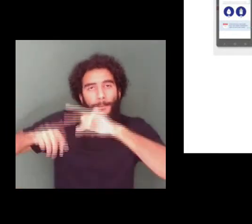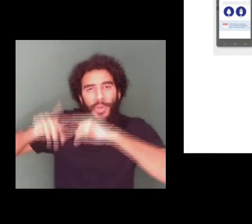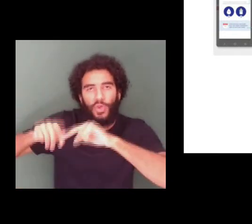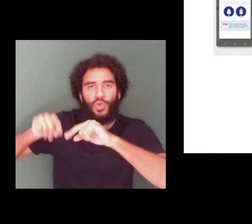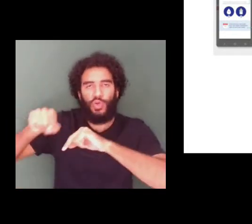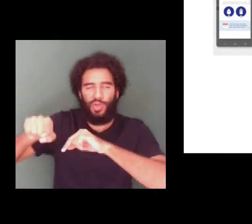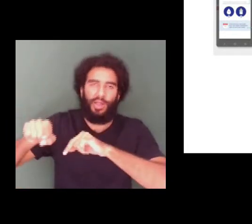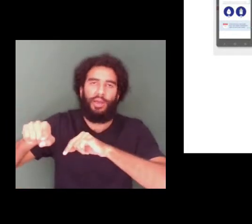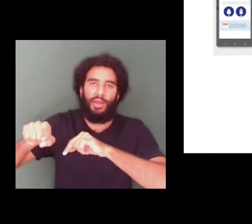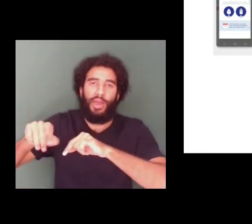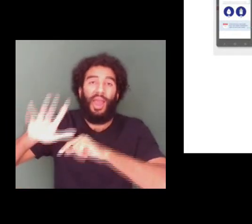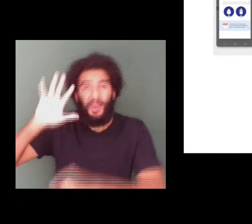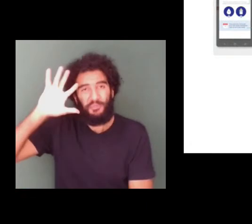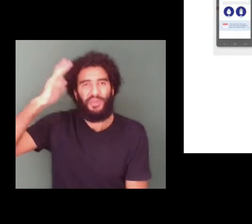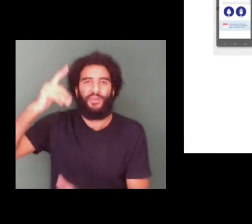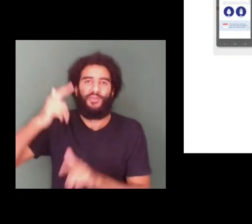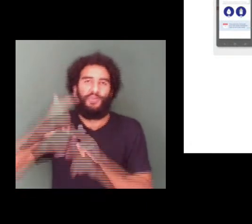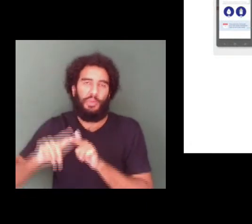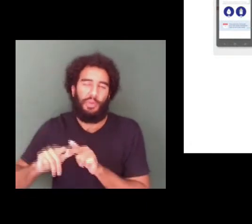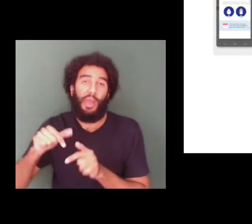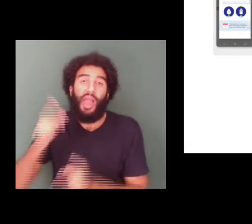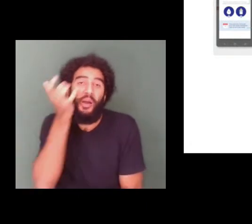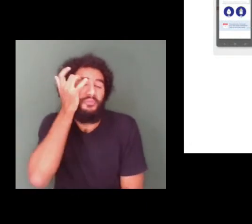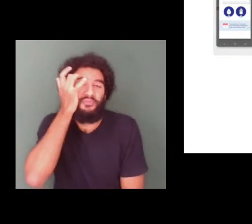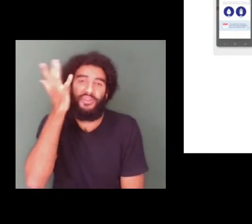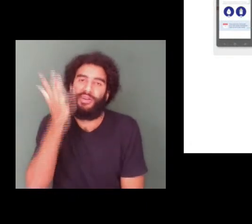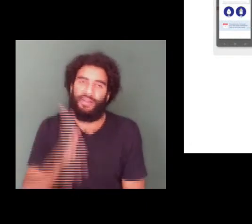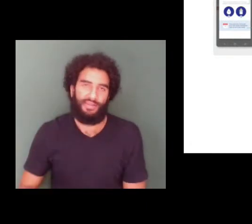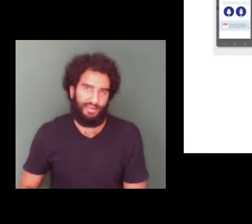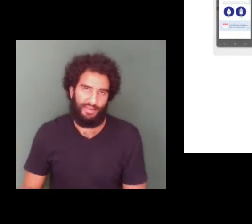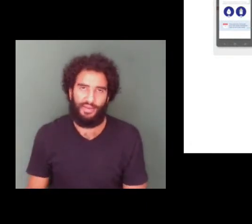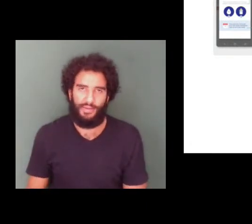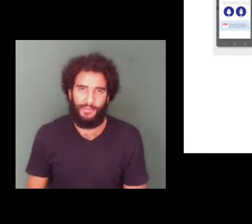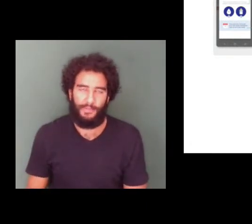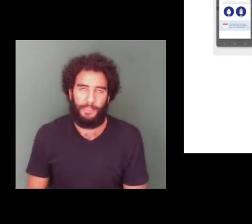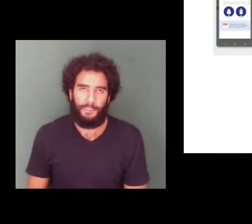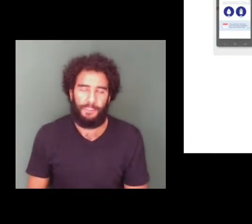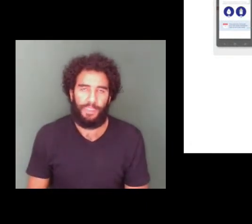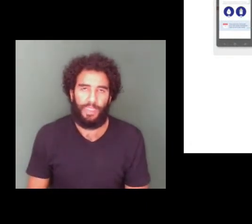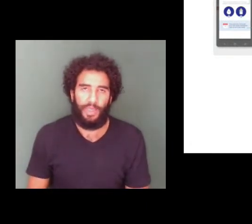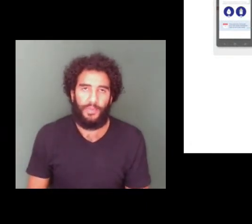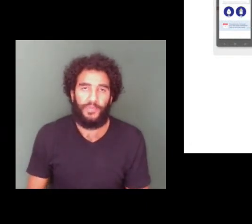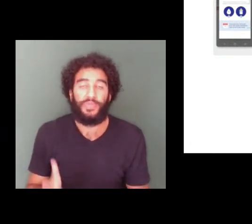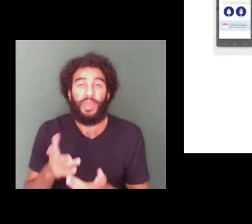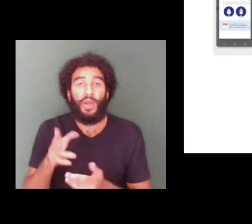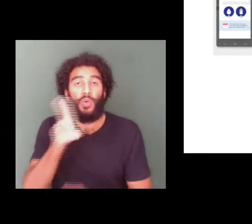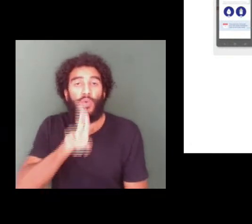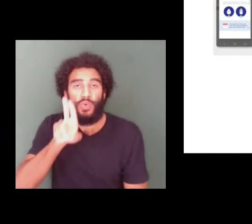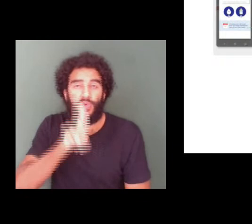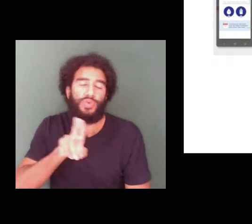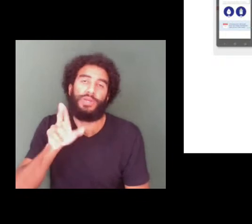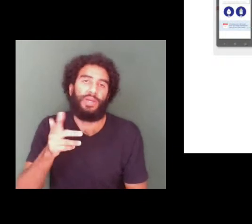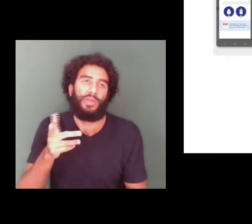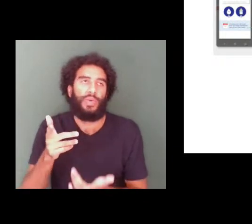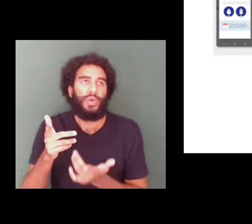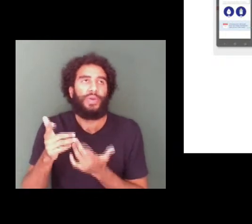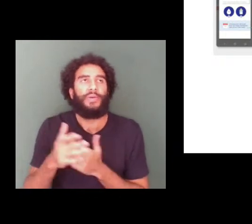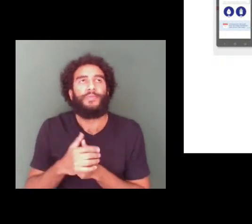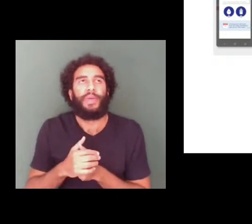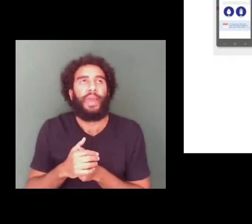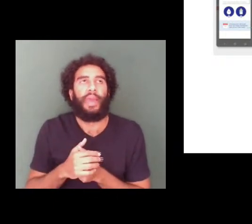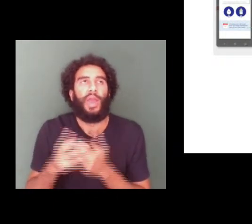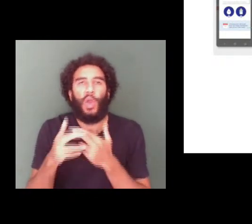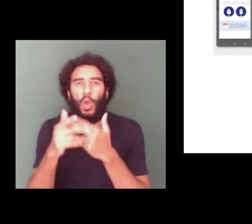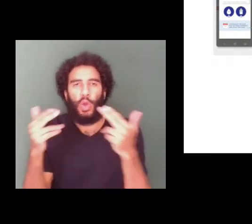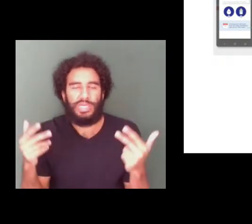which they're using things that are not traditionally understood to be advertising to promote their